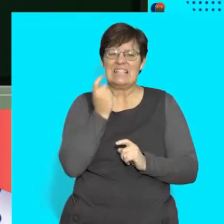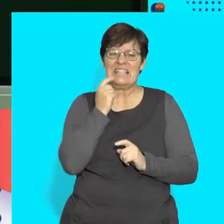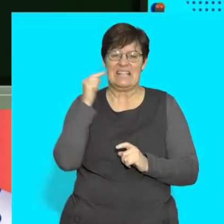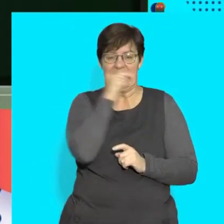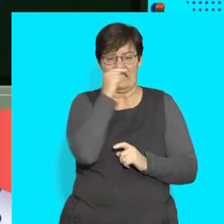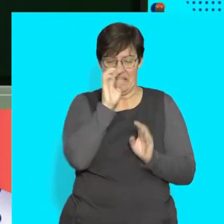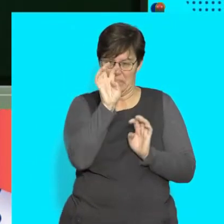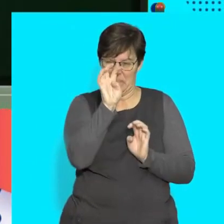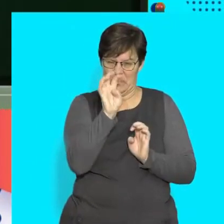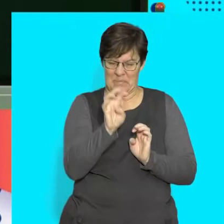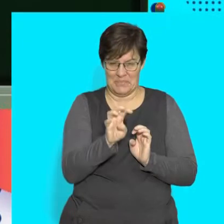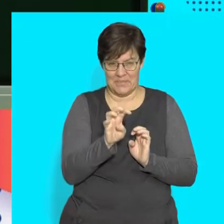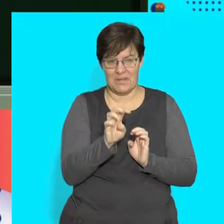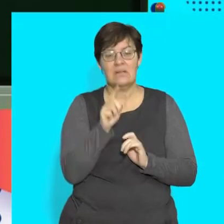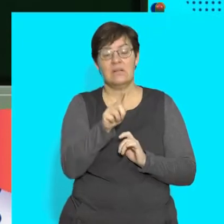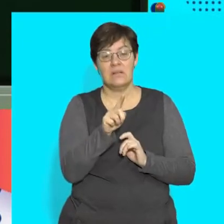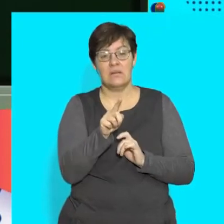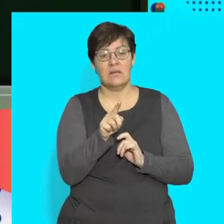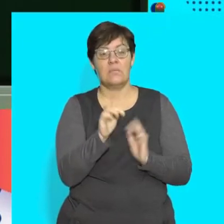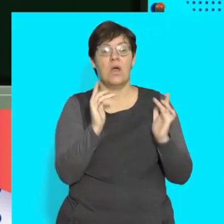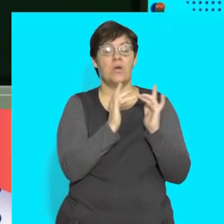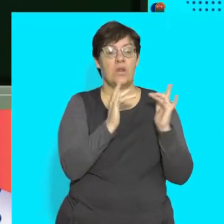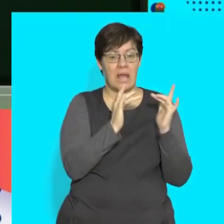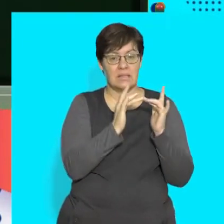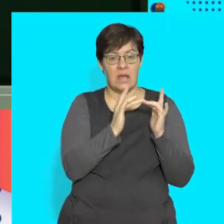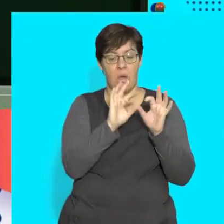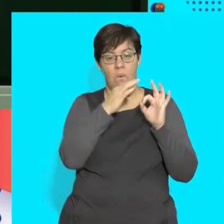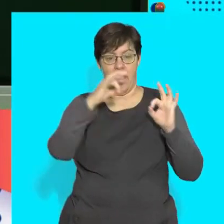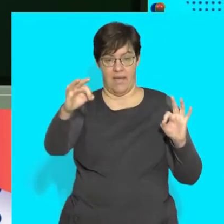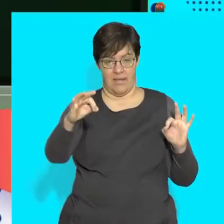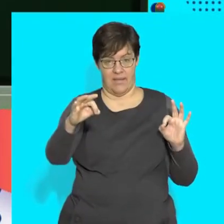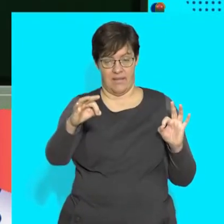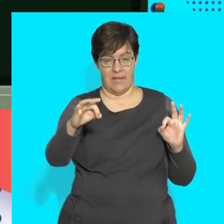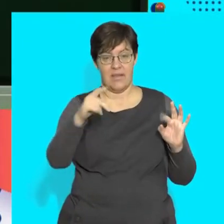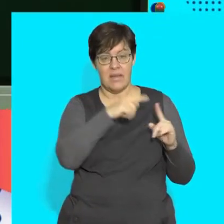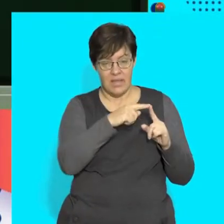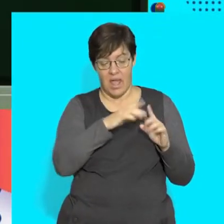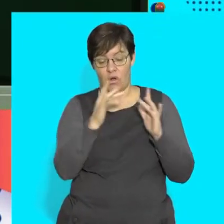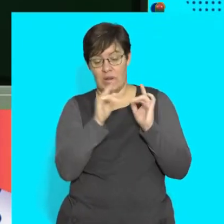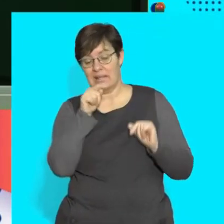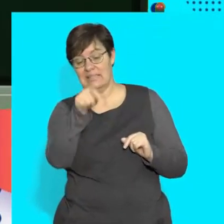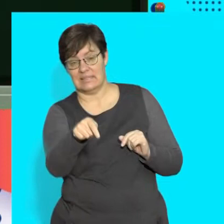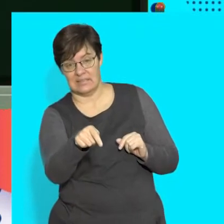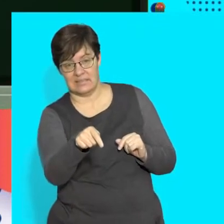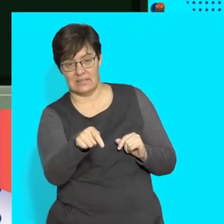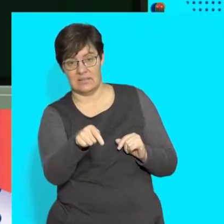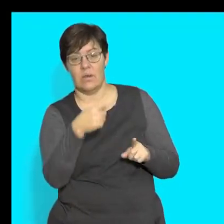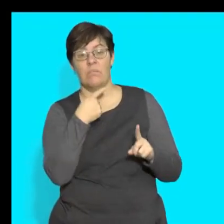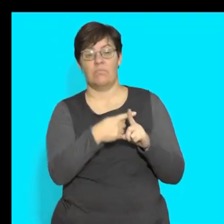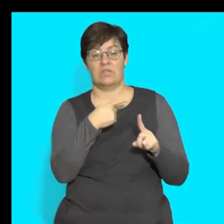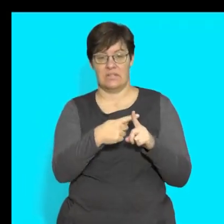toothbrush, and that steel toothbrush is connected to a wire that is connected to